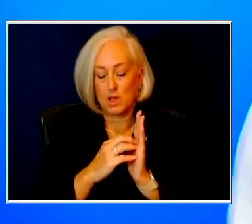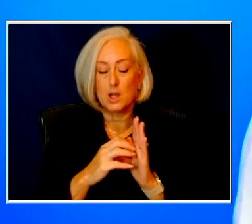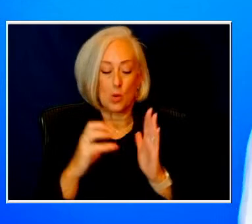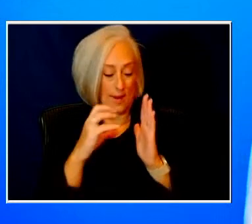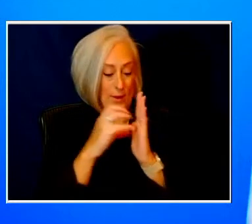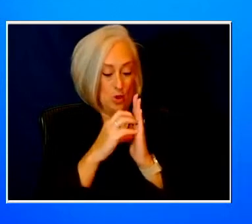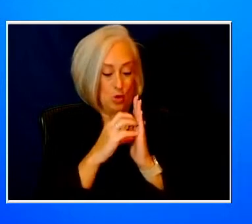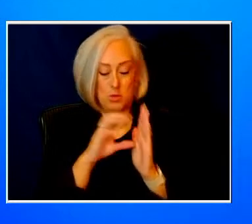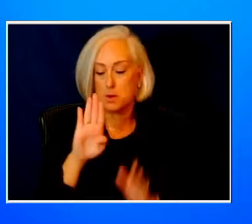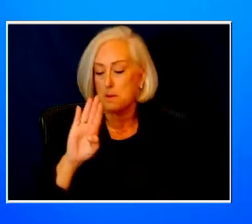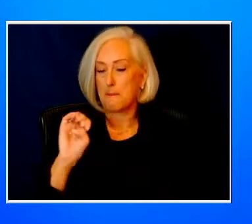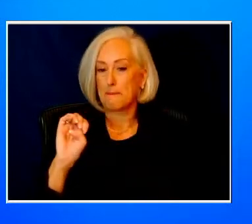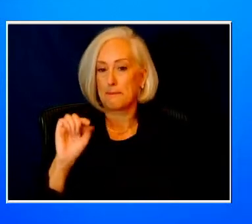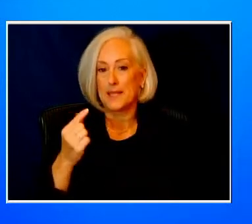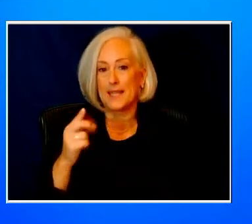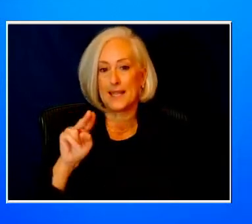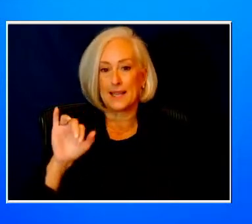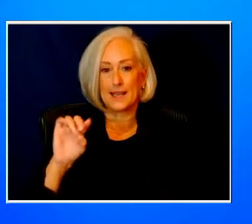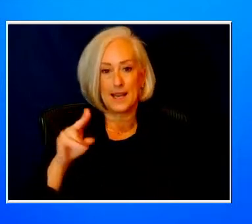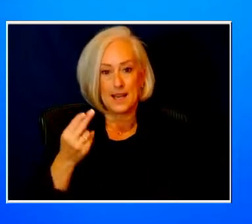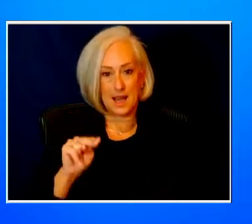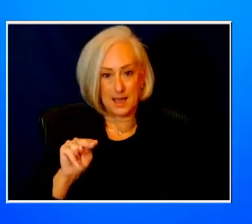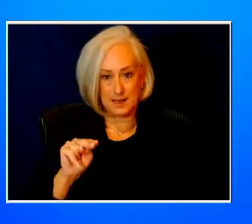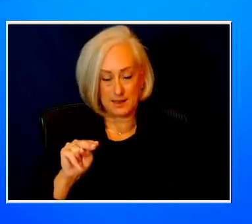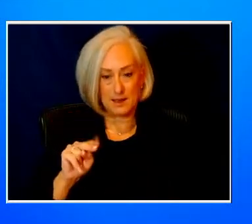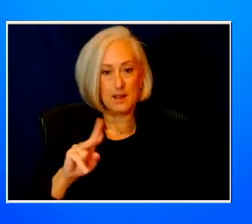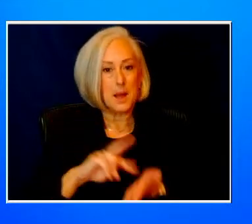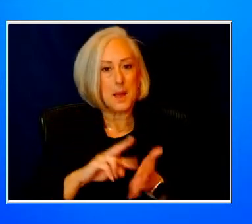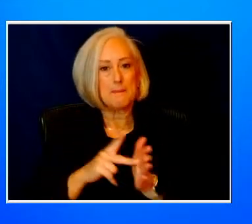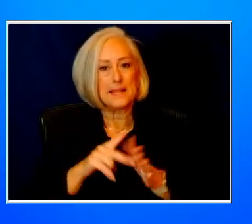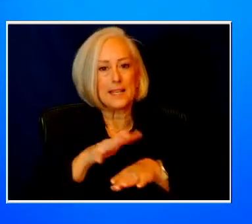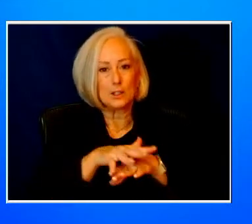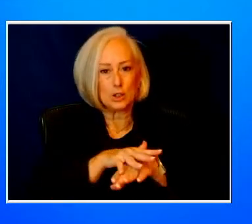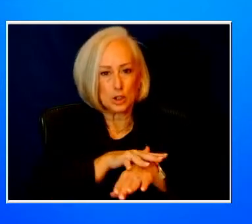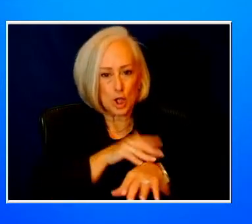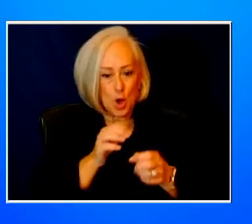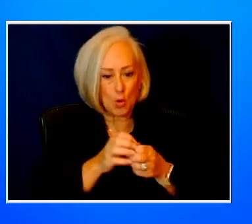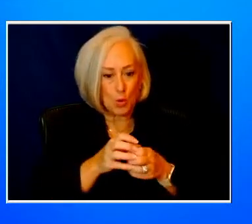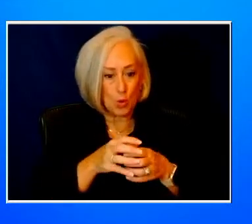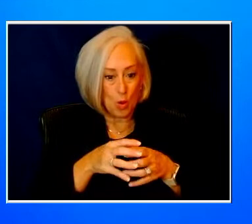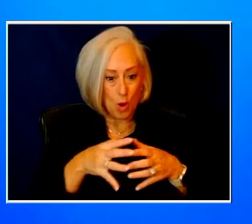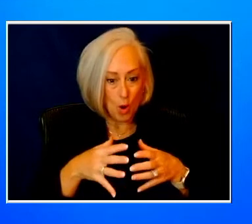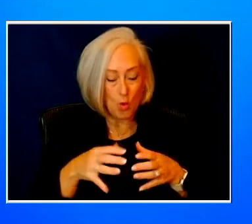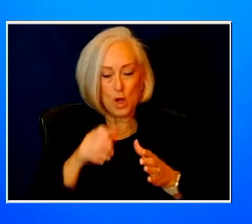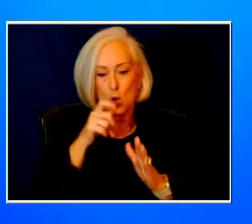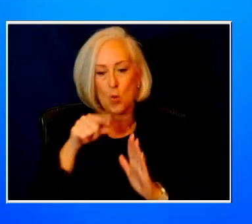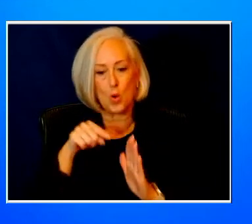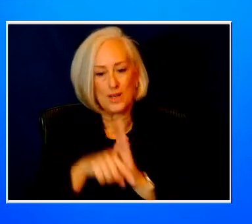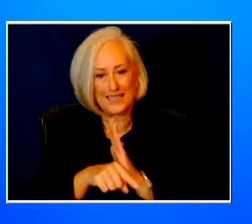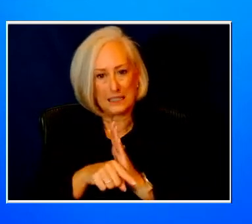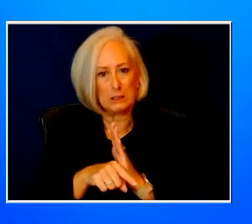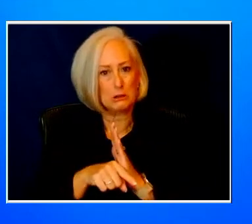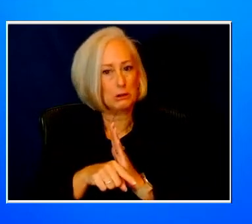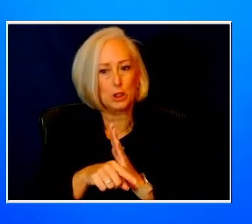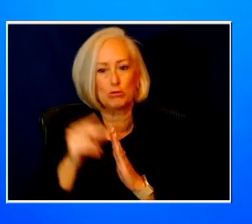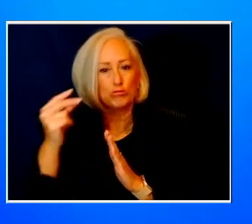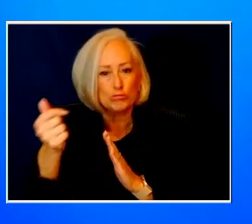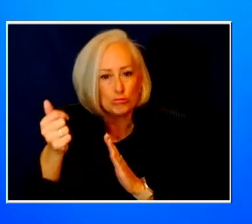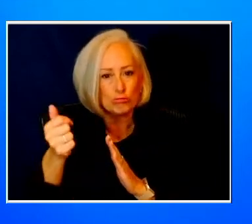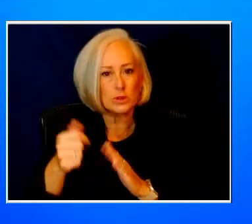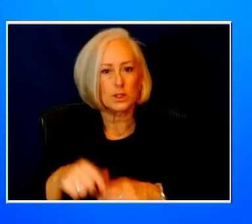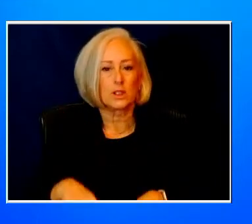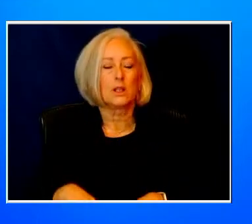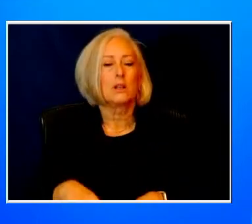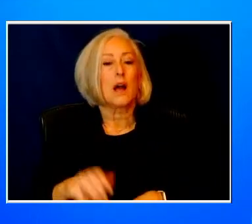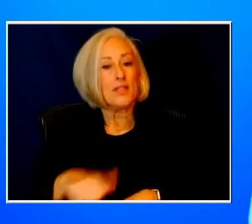they won't ultimately kill you in a short period of time. And then there are those that do that. They're cancer where you've really got to jump on it.